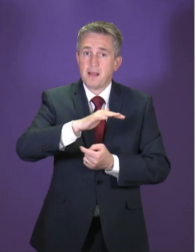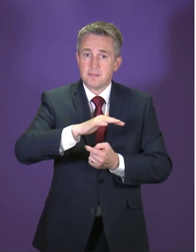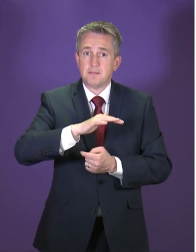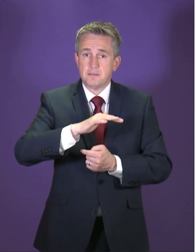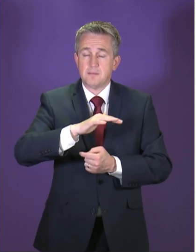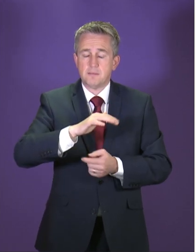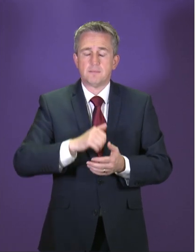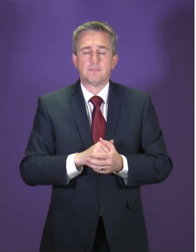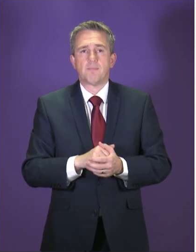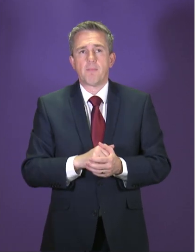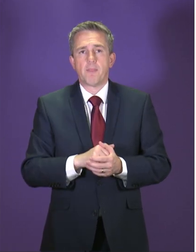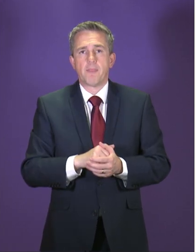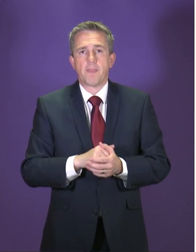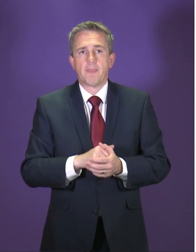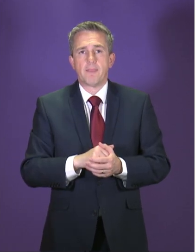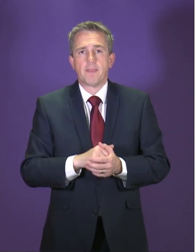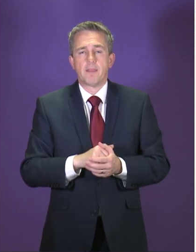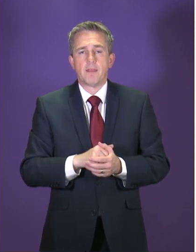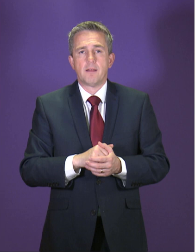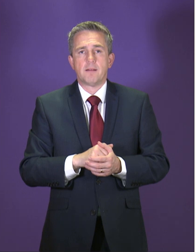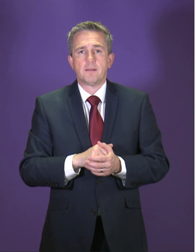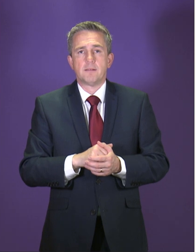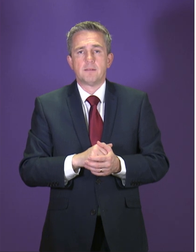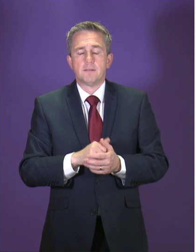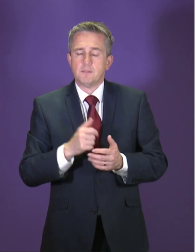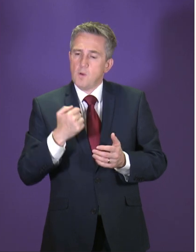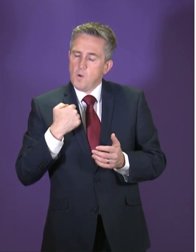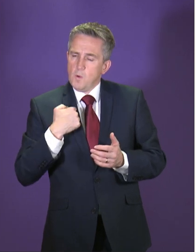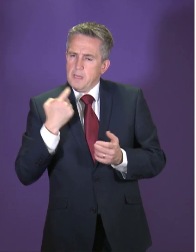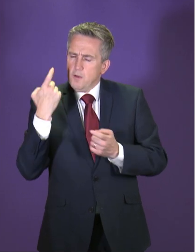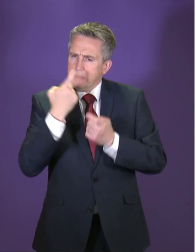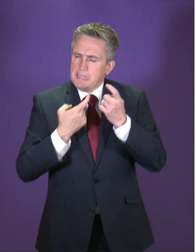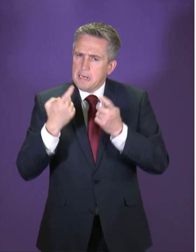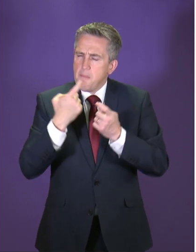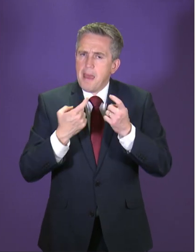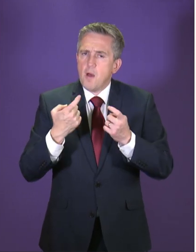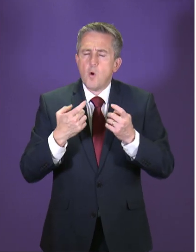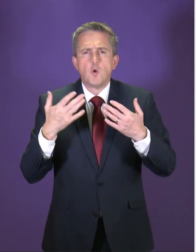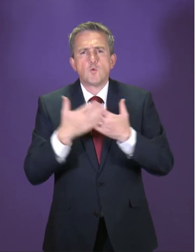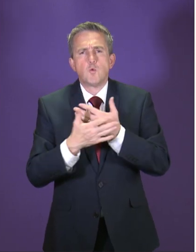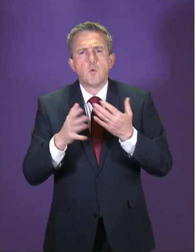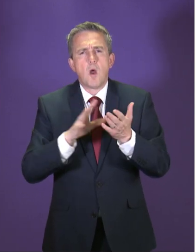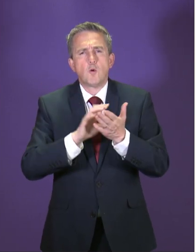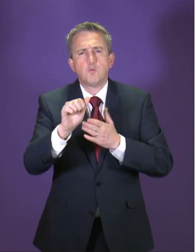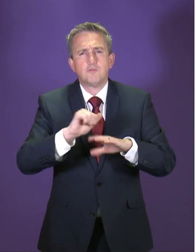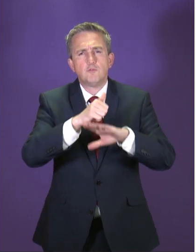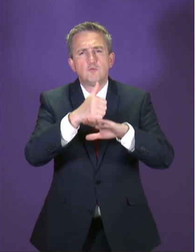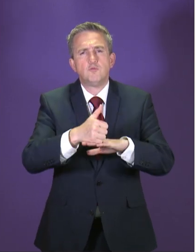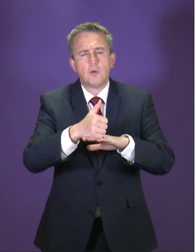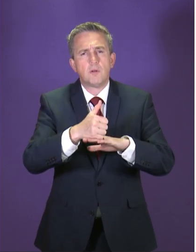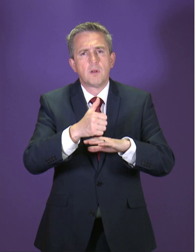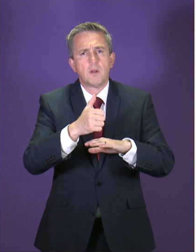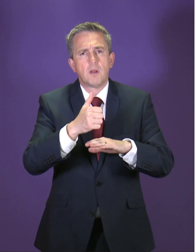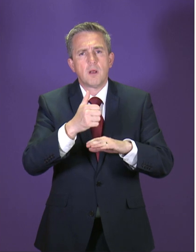We had the opportunity to rethink what a new cultural institution might be, given the possibility of a very